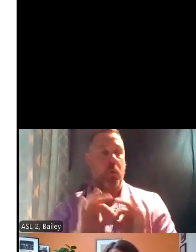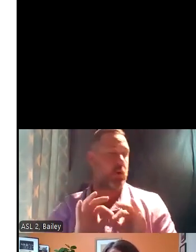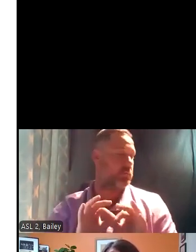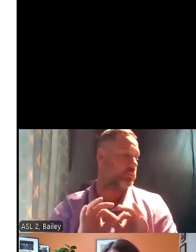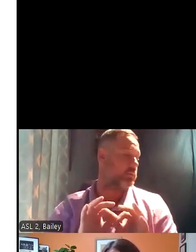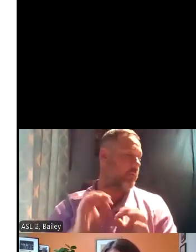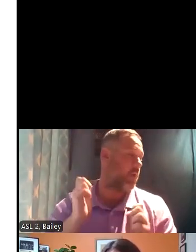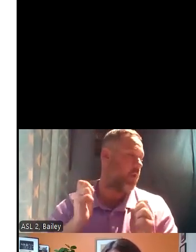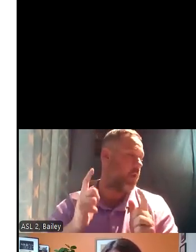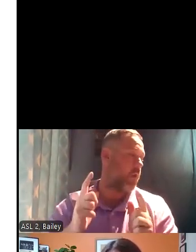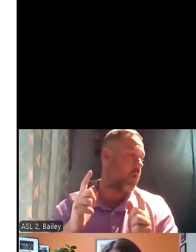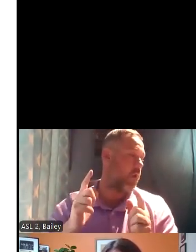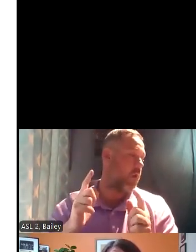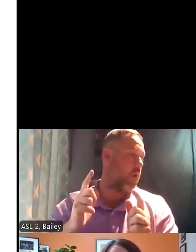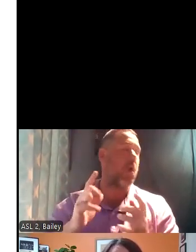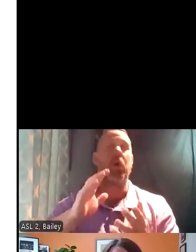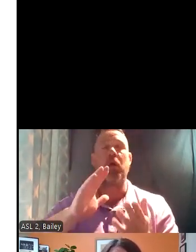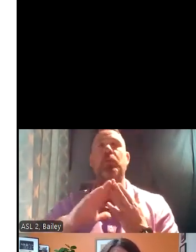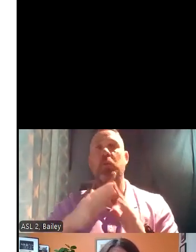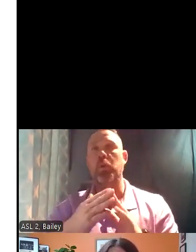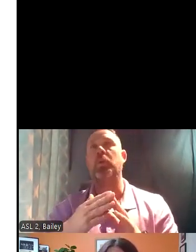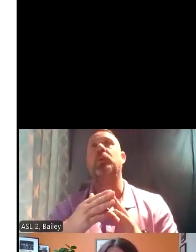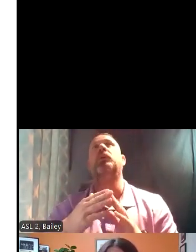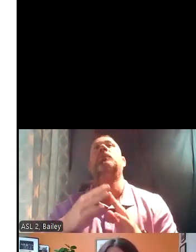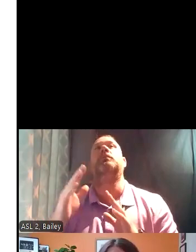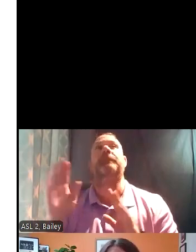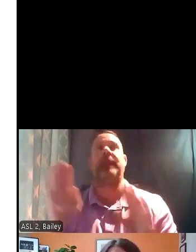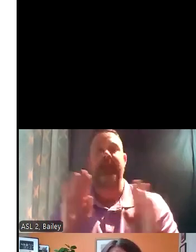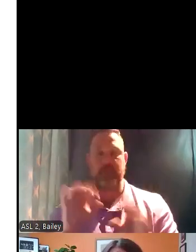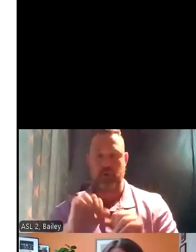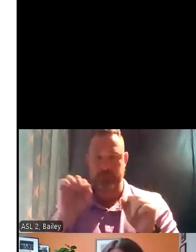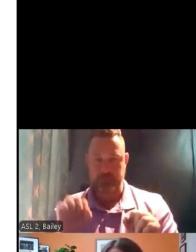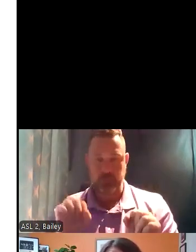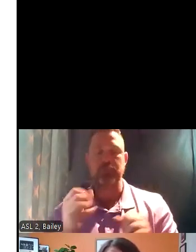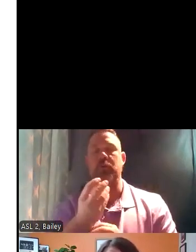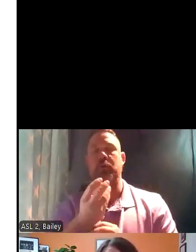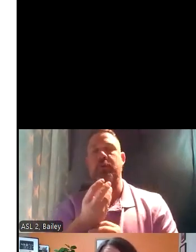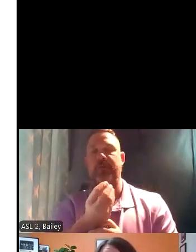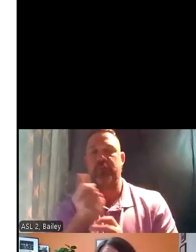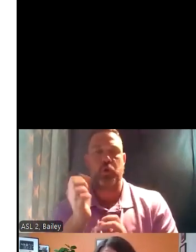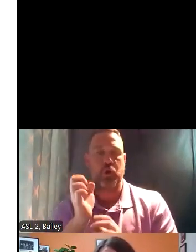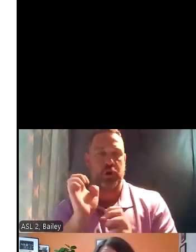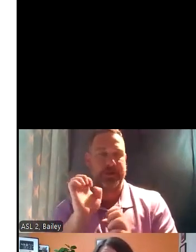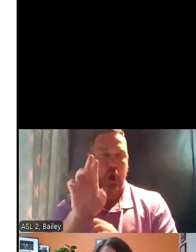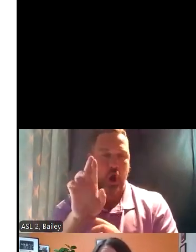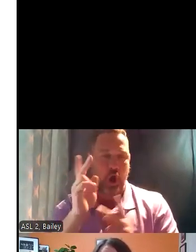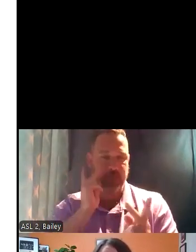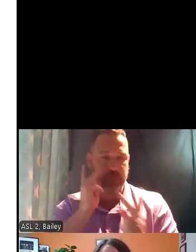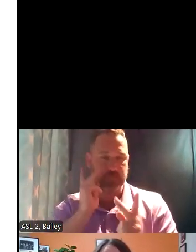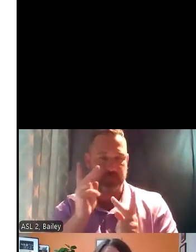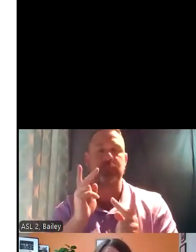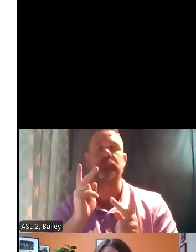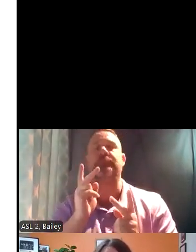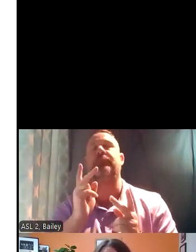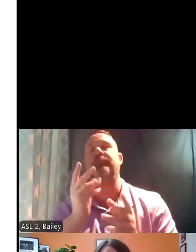all communities, not just health systems, fewer behavioral symptoms, fewer emergency room visits, fewer hospitalizations